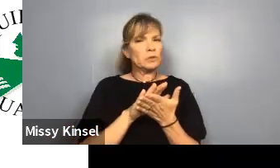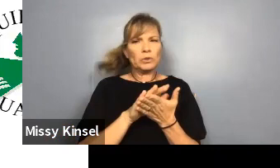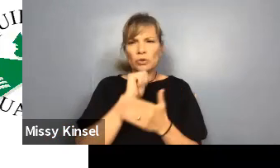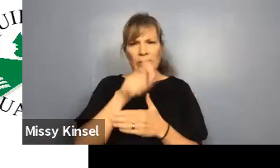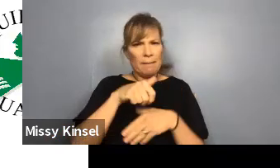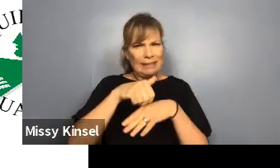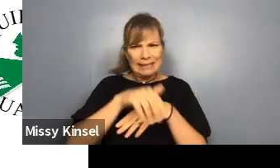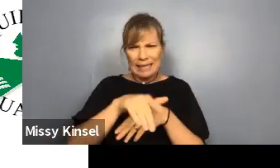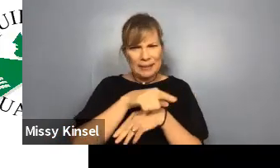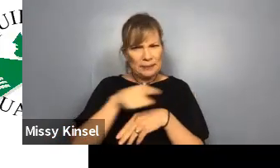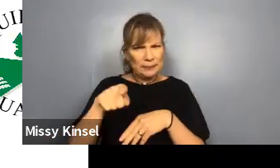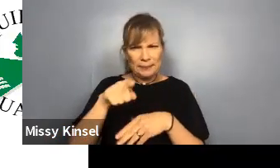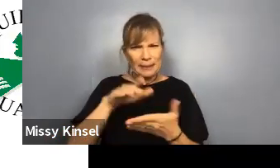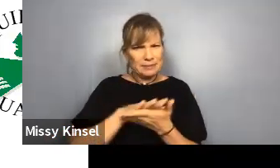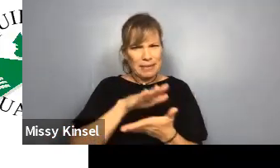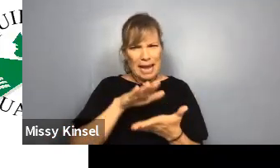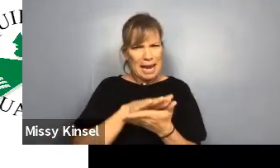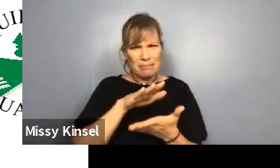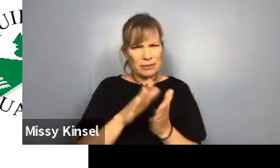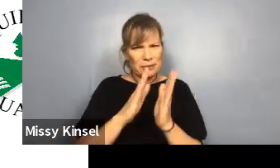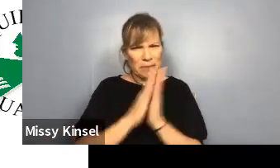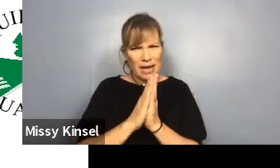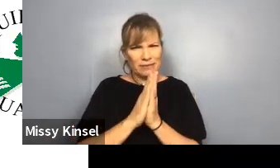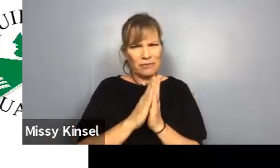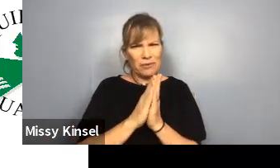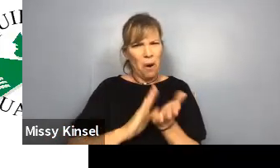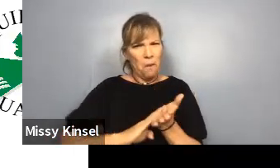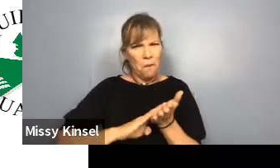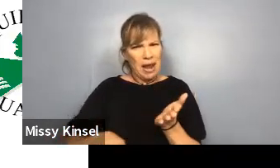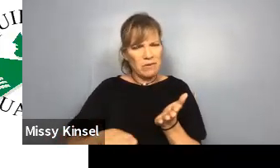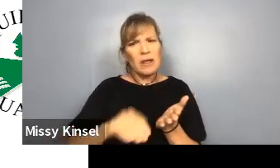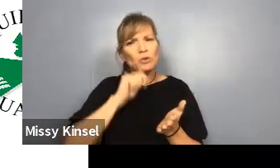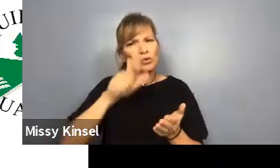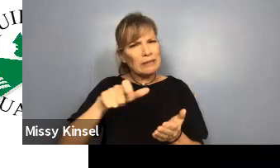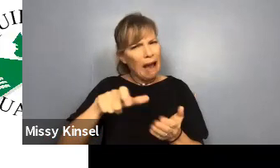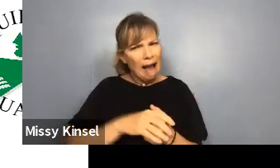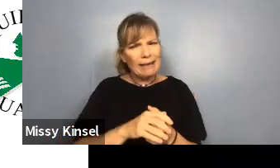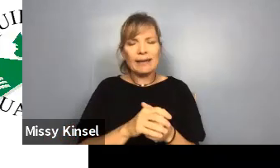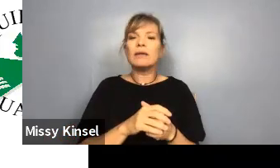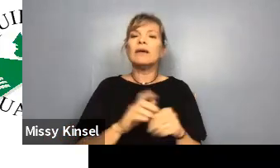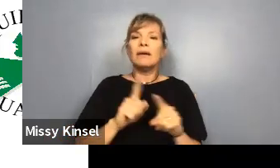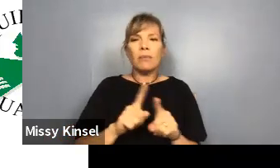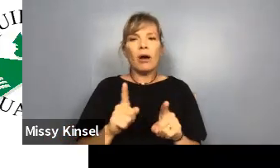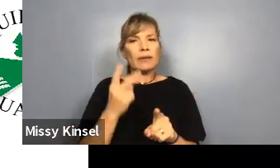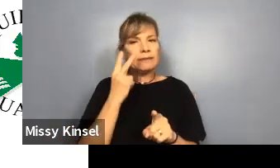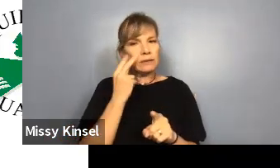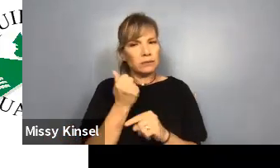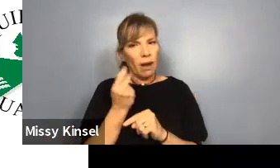be sending out any of these requests for these type of waivers, but we have seen a